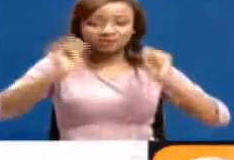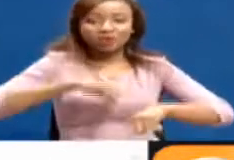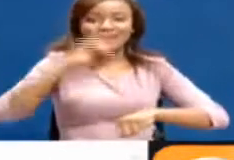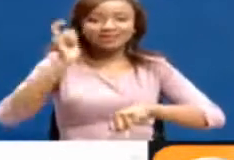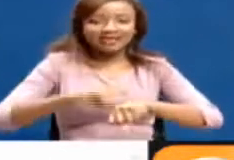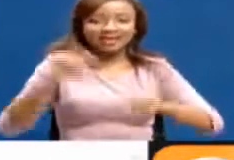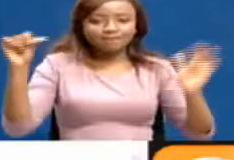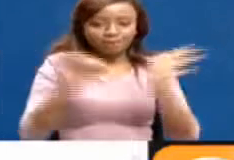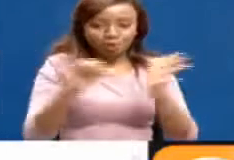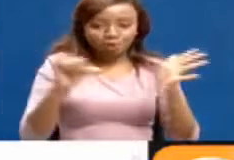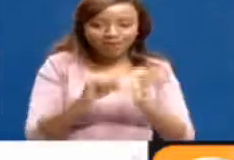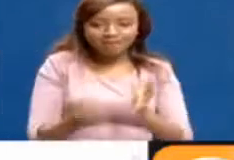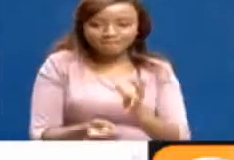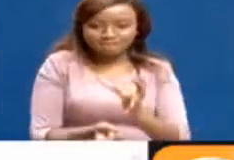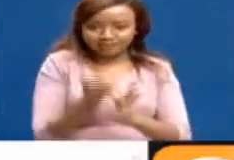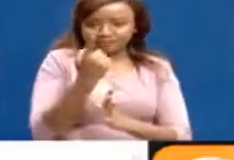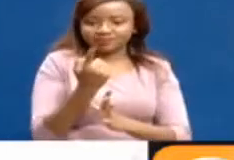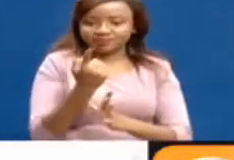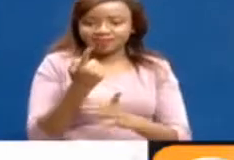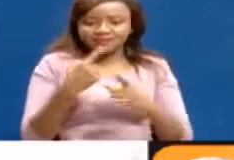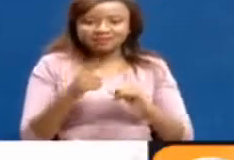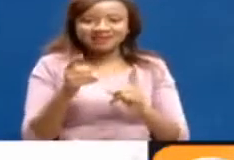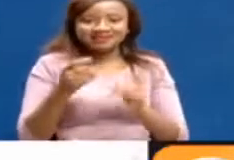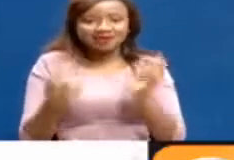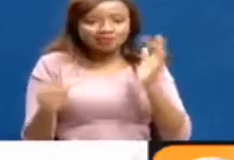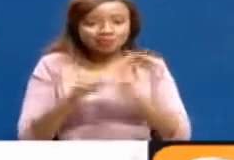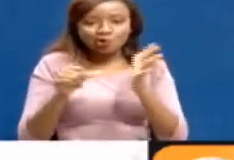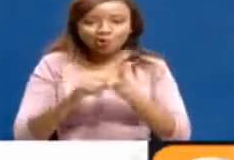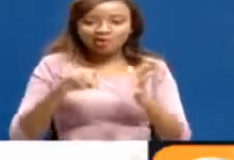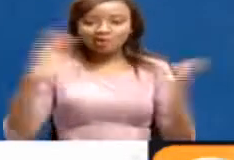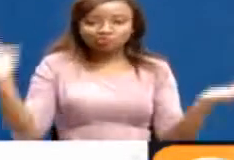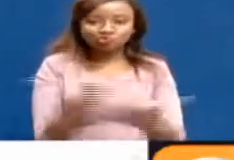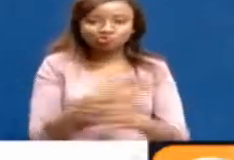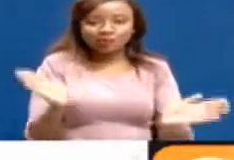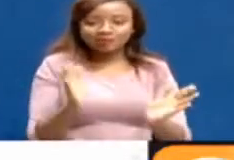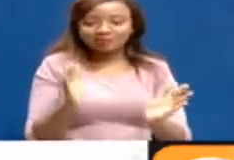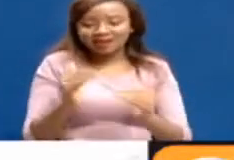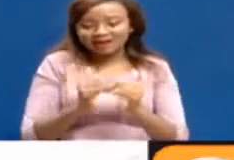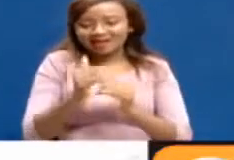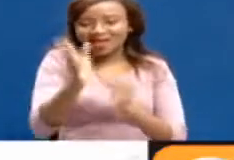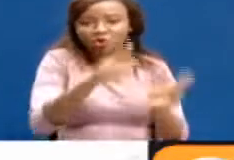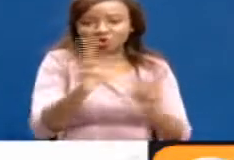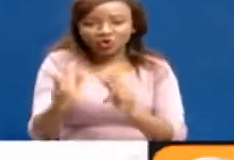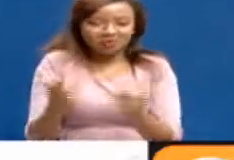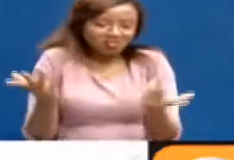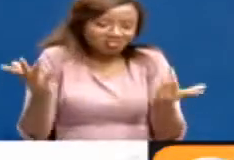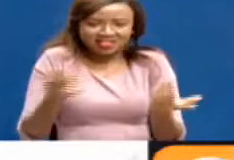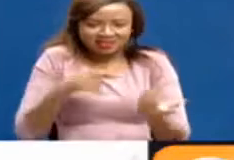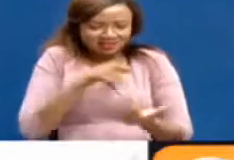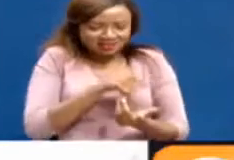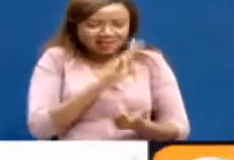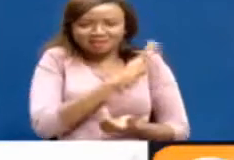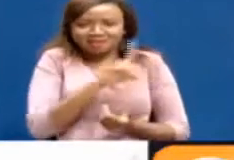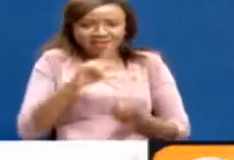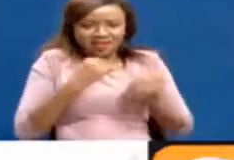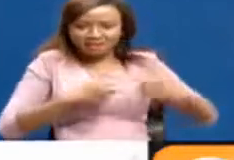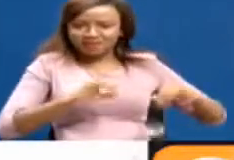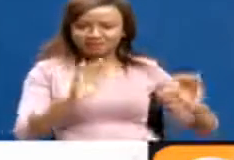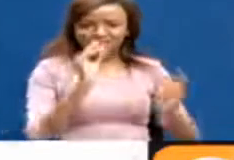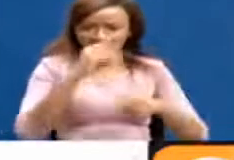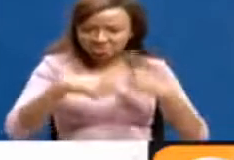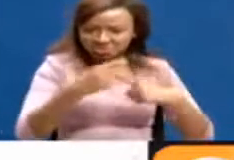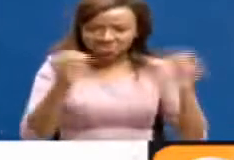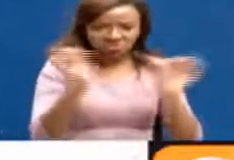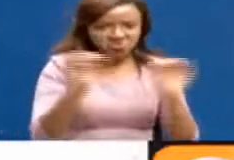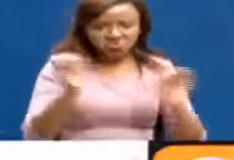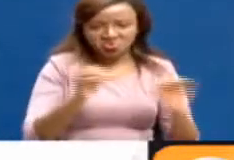business as usual, but we will have seen the structures within our society. So it is possible, it is practical, and we've benchmarked. And